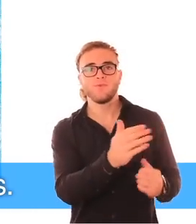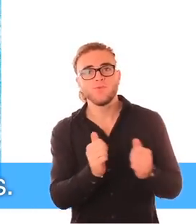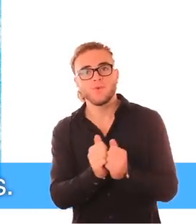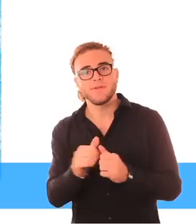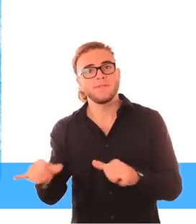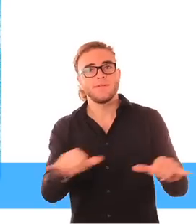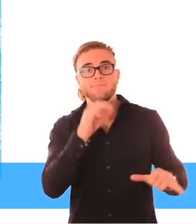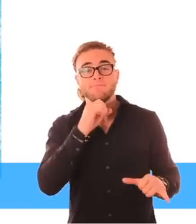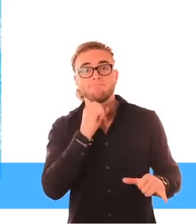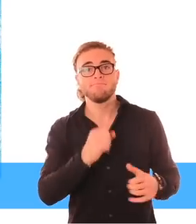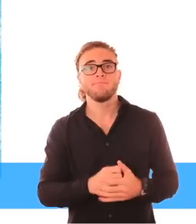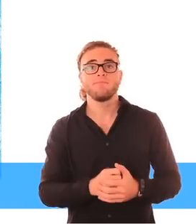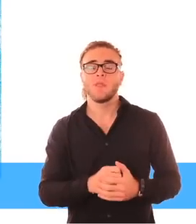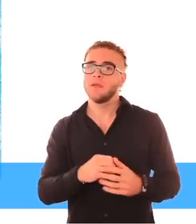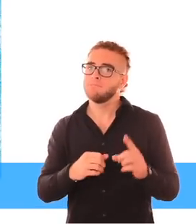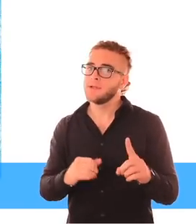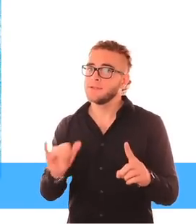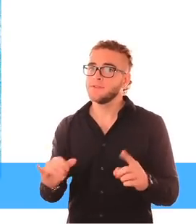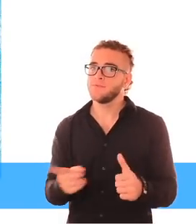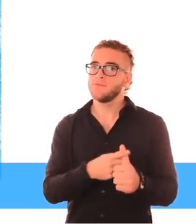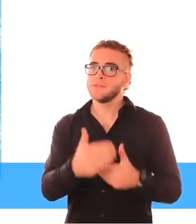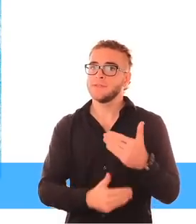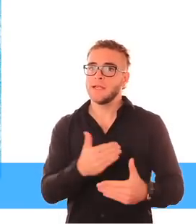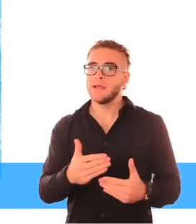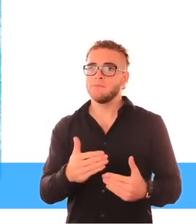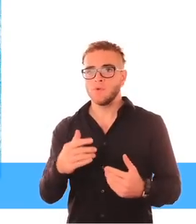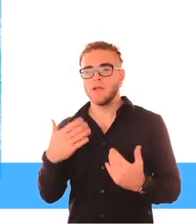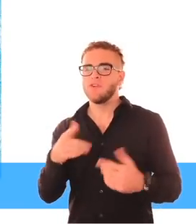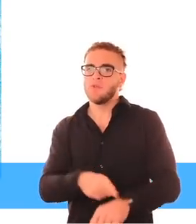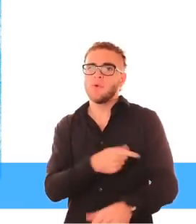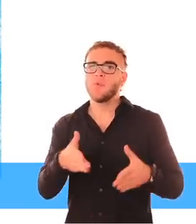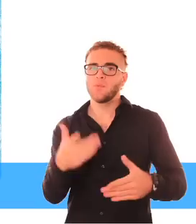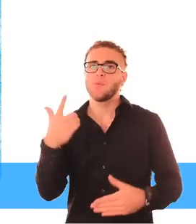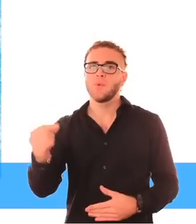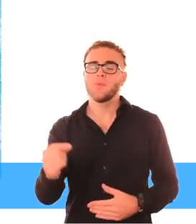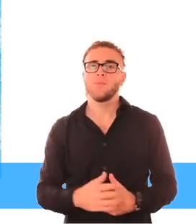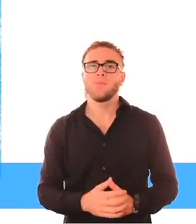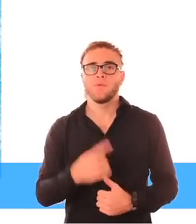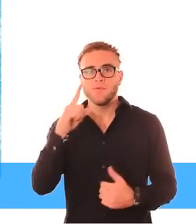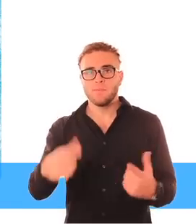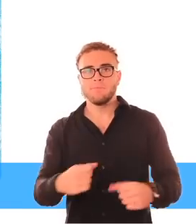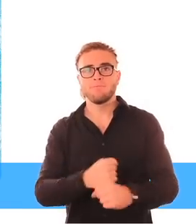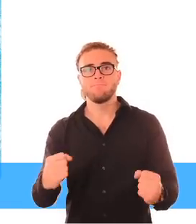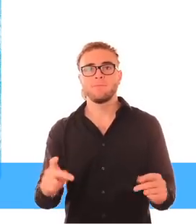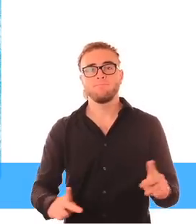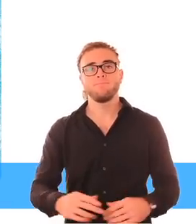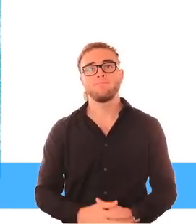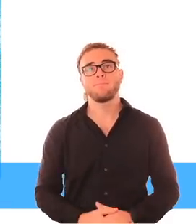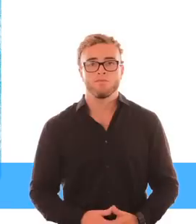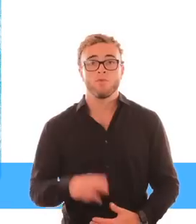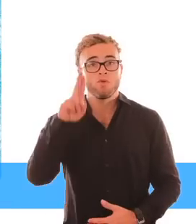peers. But this is just the first step in a long and difficult process of recovery for mine victims.